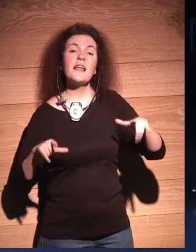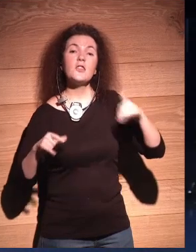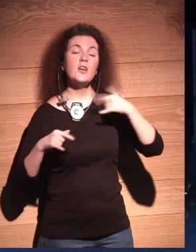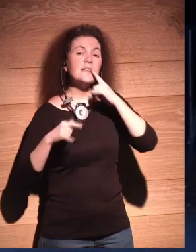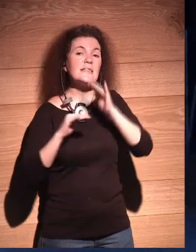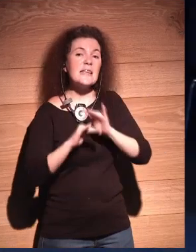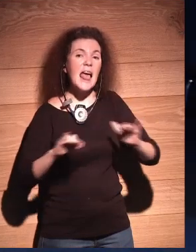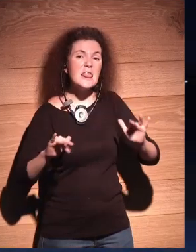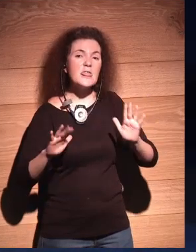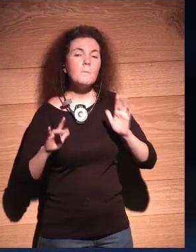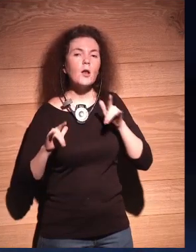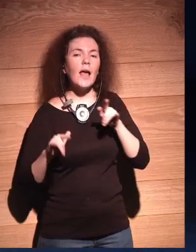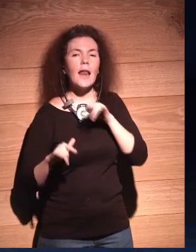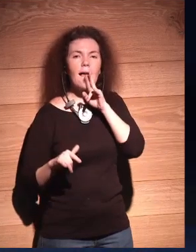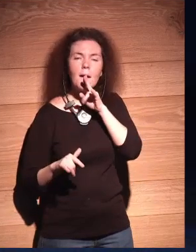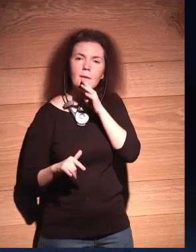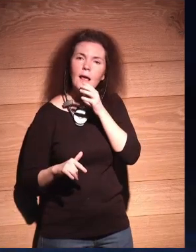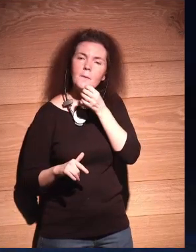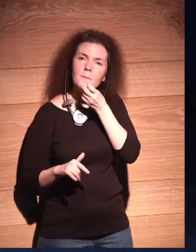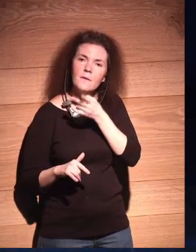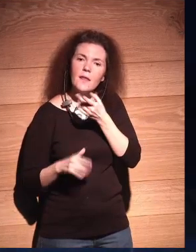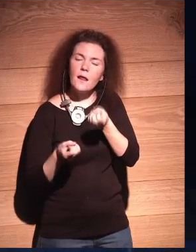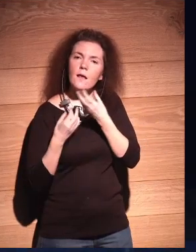person that I said, okay, now you can